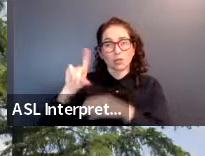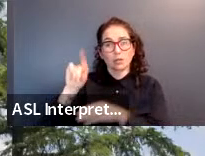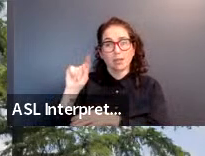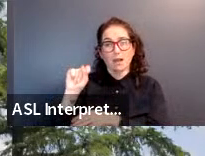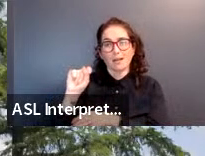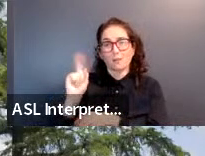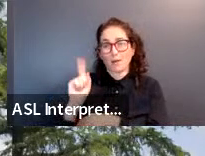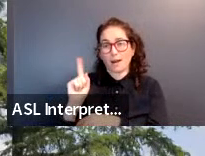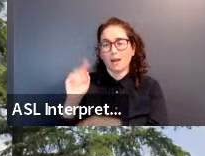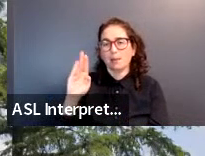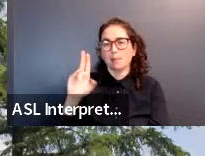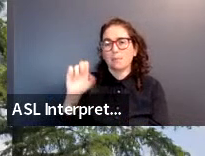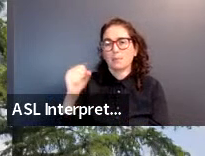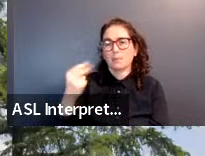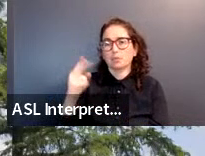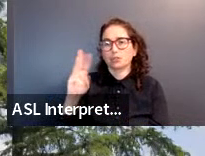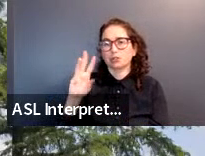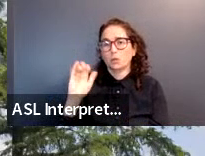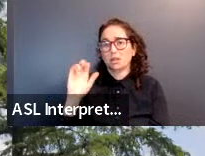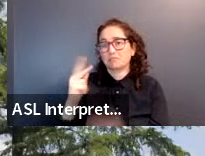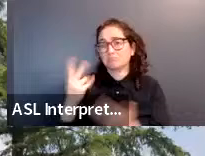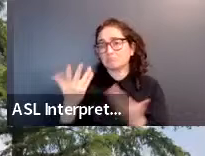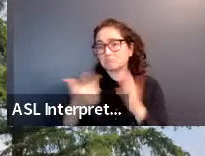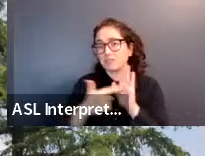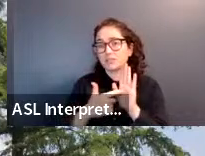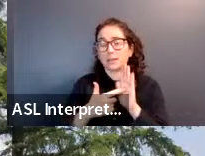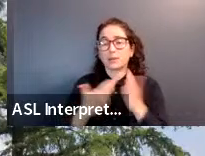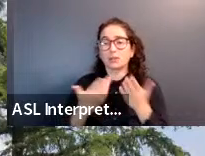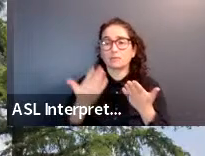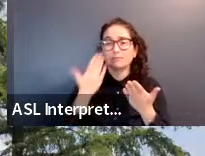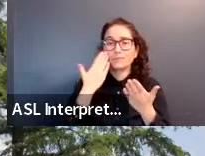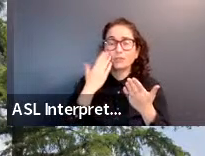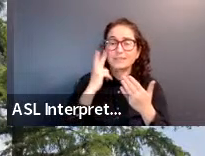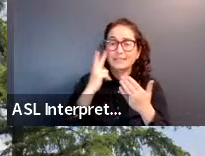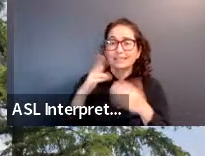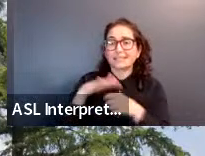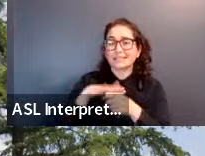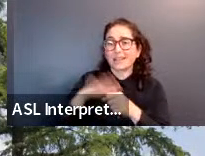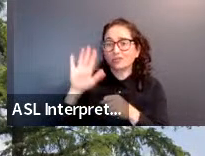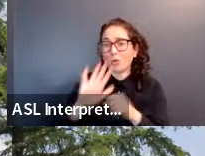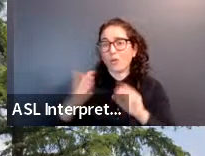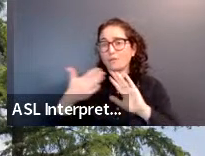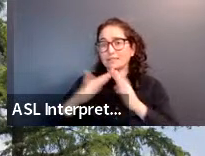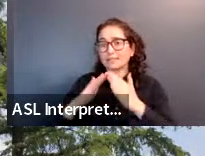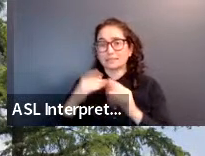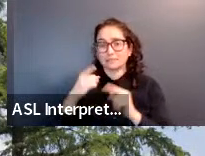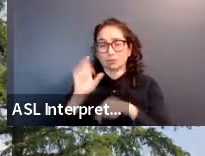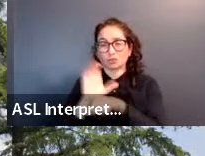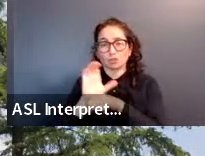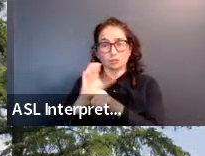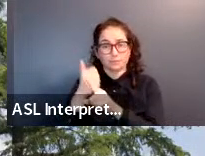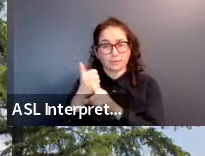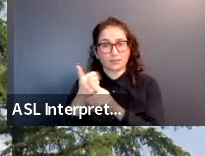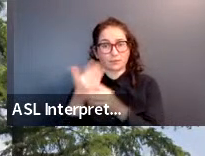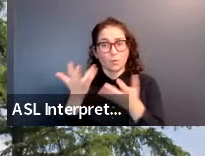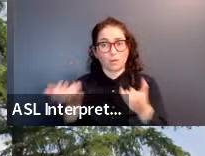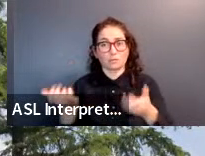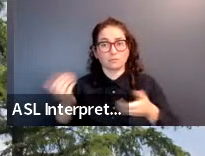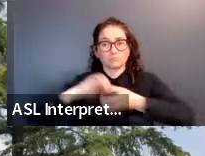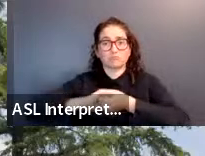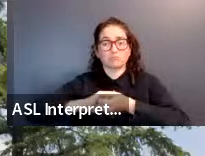Bushwick. Say, as we've seen on sites around the city, that the church wants to partner with